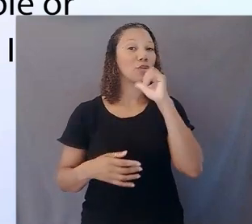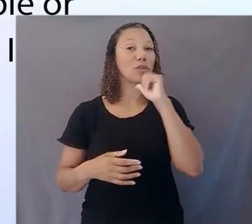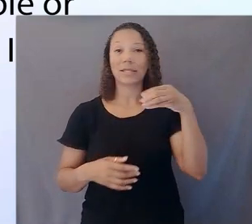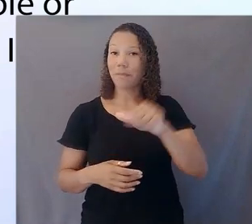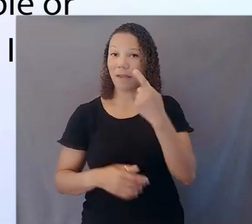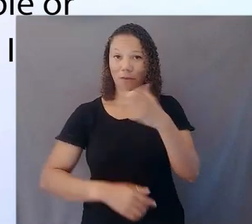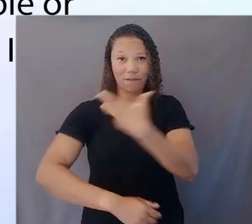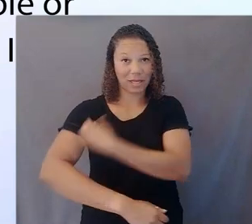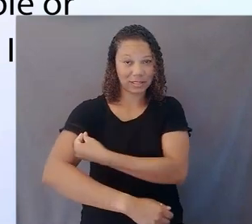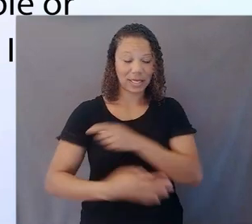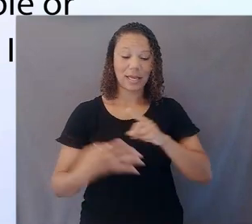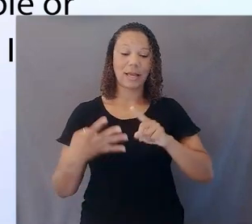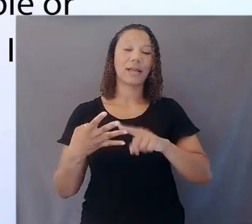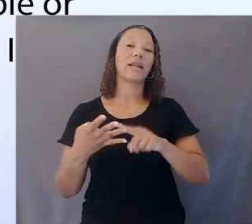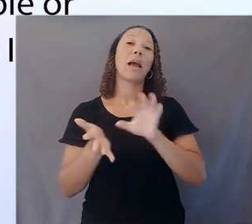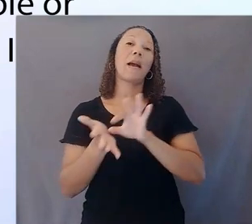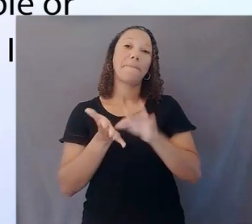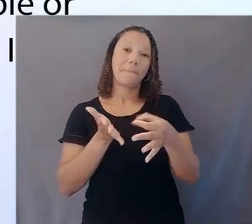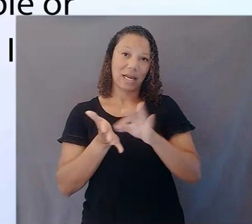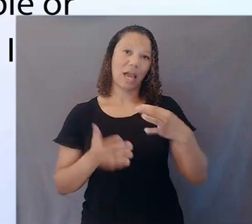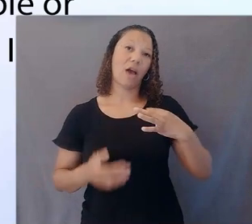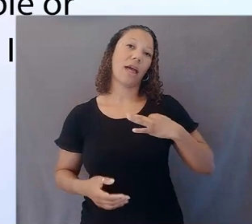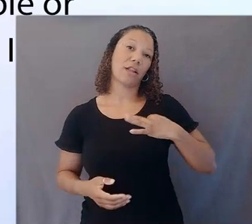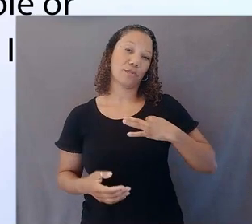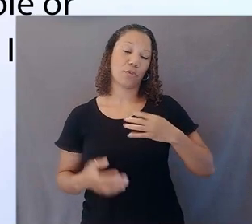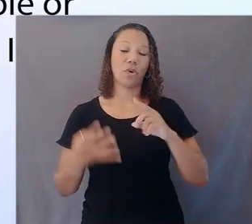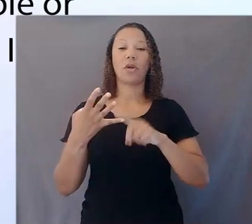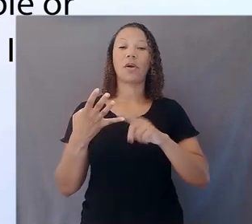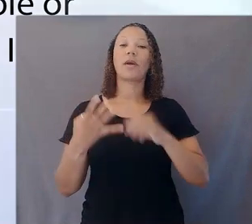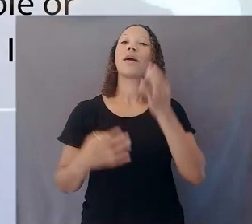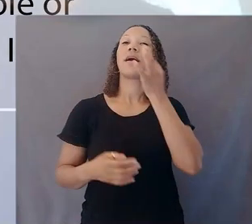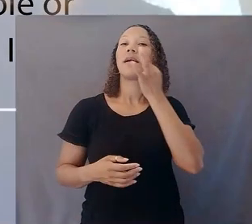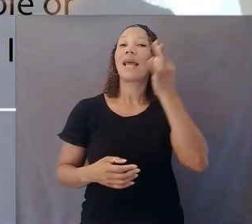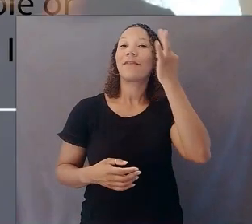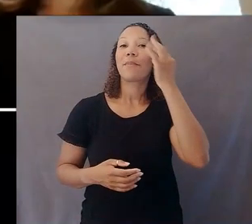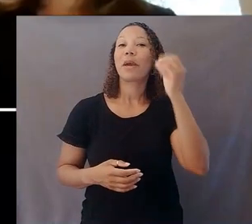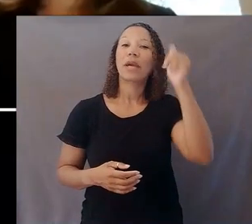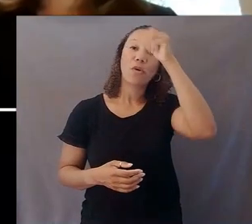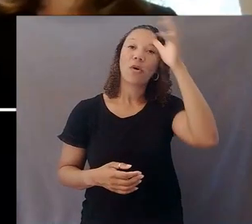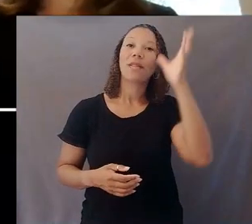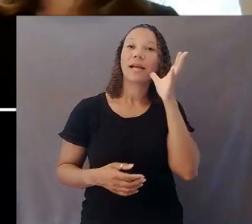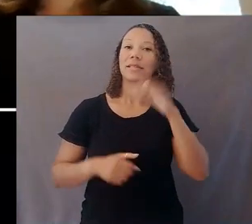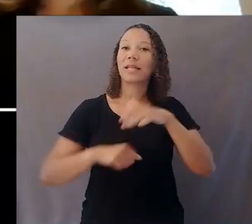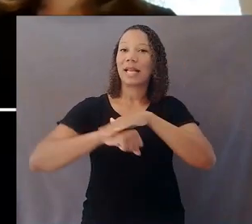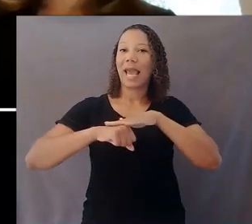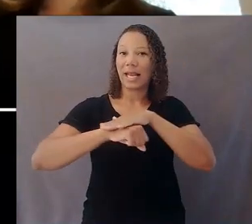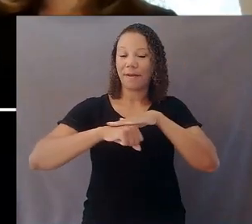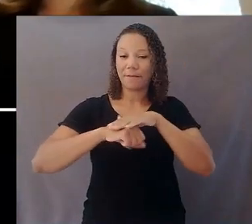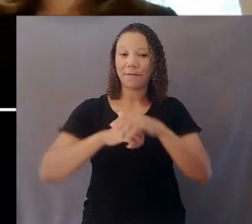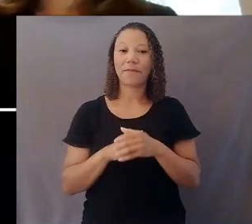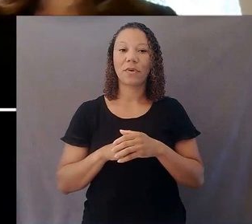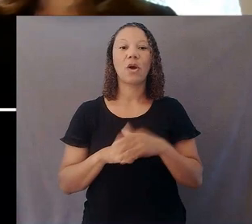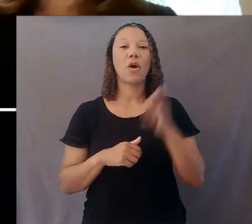are Medi-Cal eligible, or also are Native American or Alaskan Native. And we'll be hosting 8 of